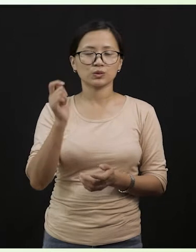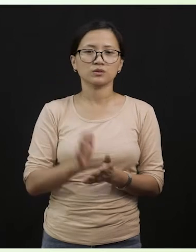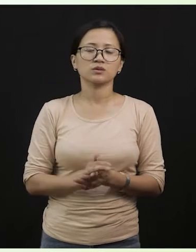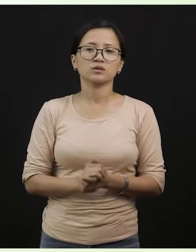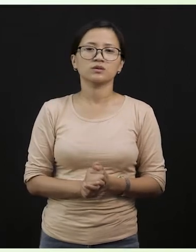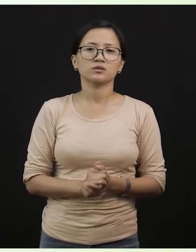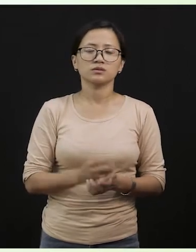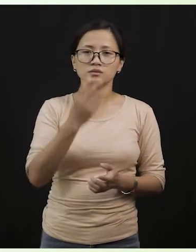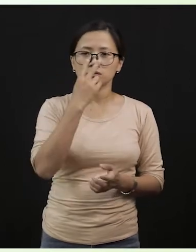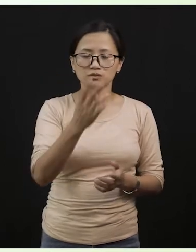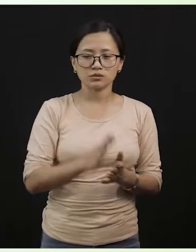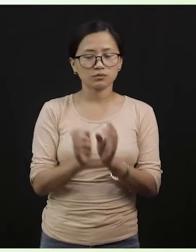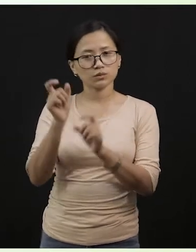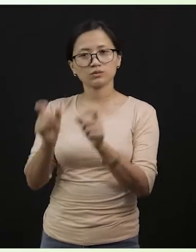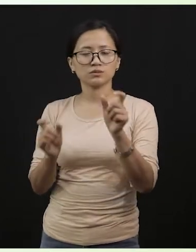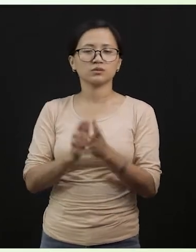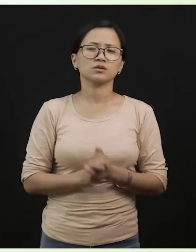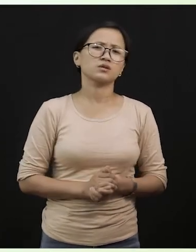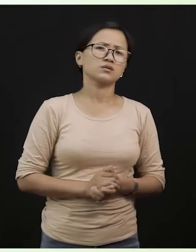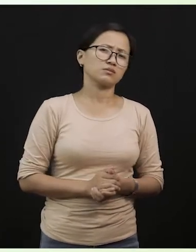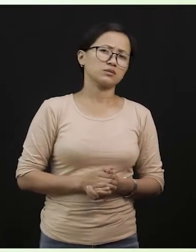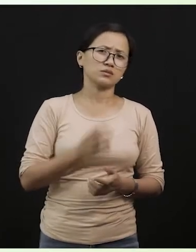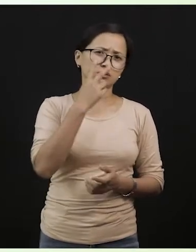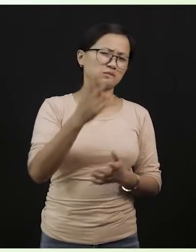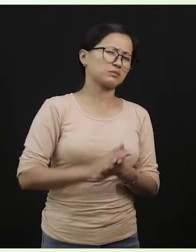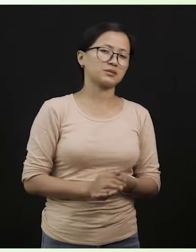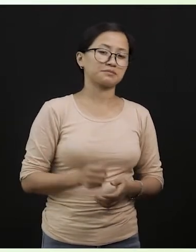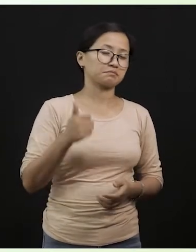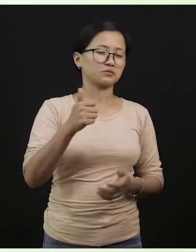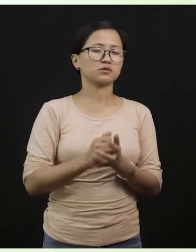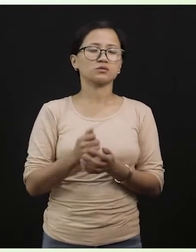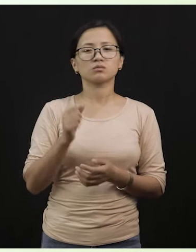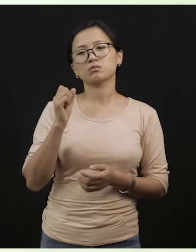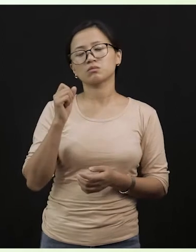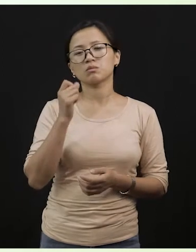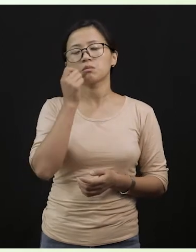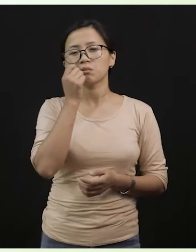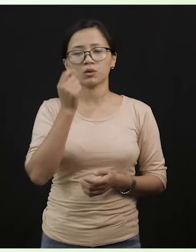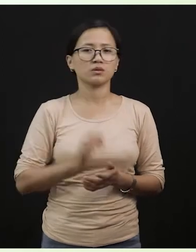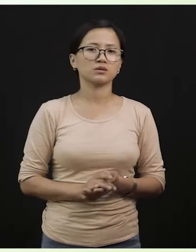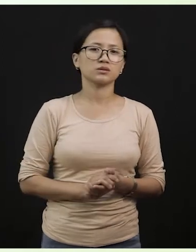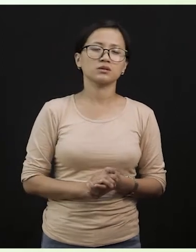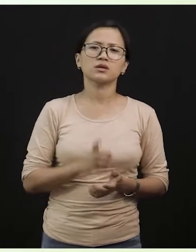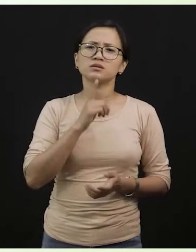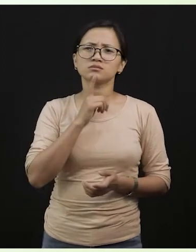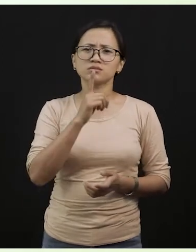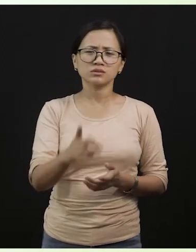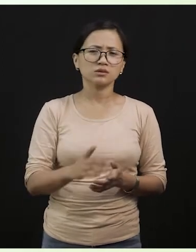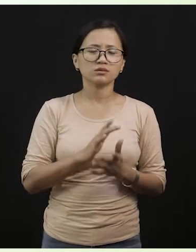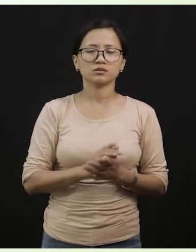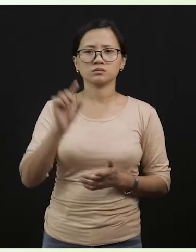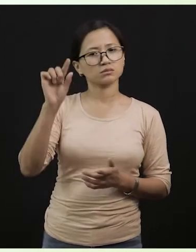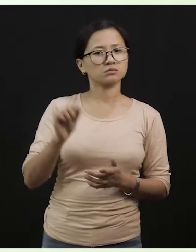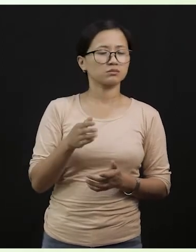cultivate. Not just looking at people and saying, oh, he is a very good boy or she is a very good boy. Even if you keep saying that, but you